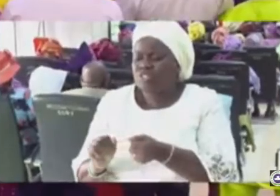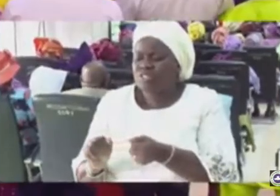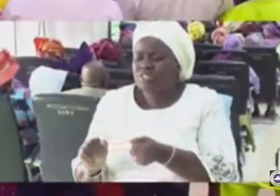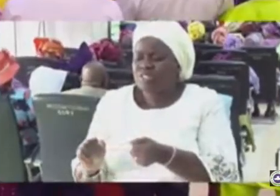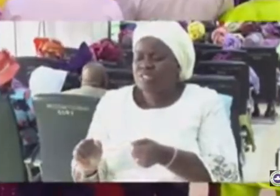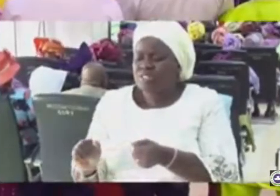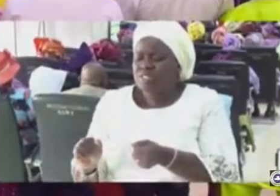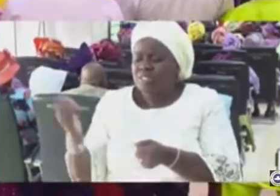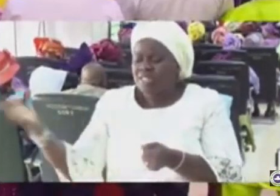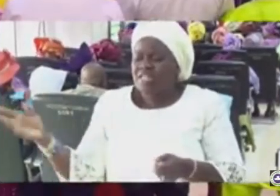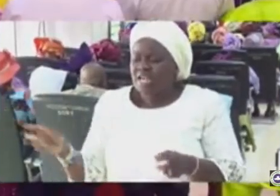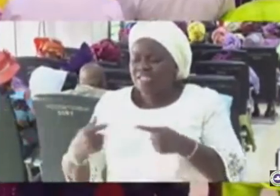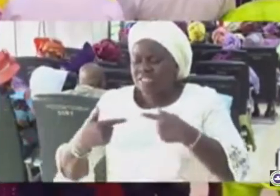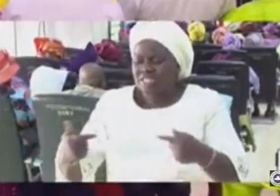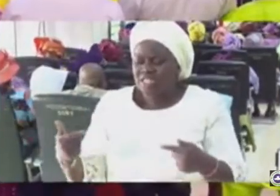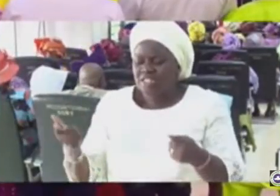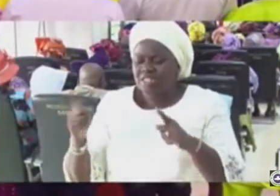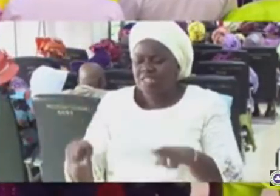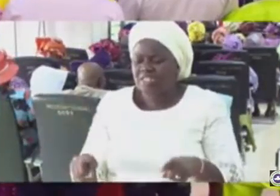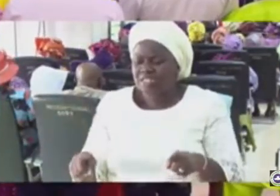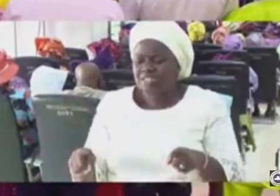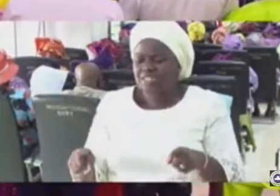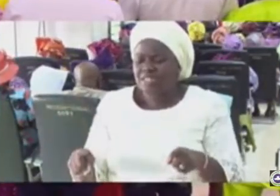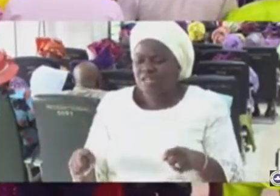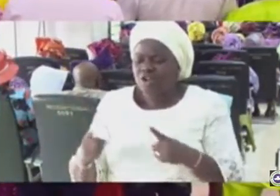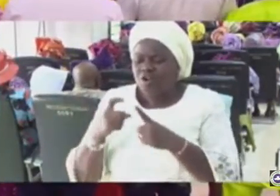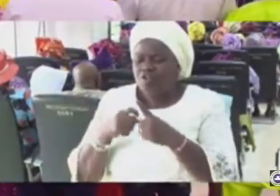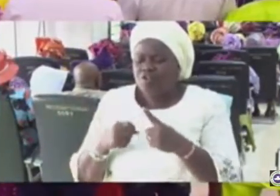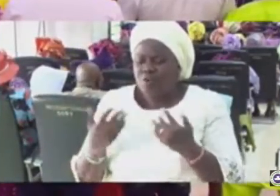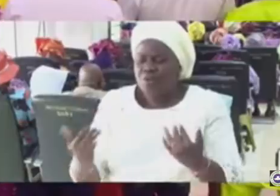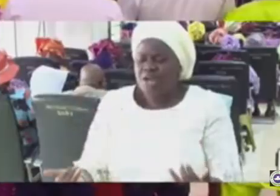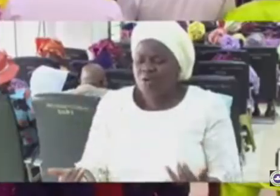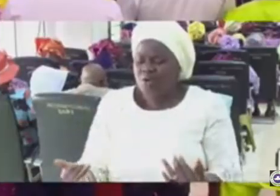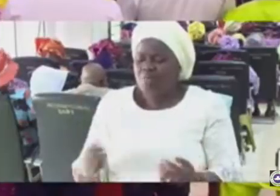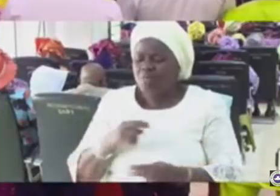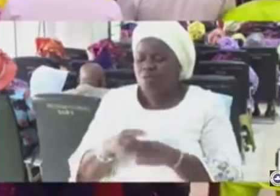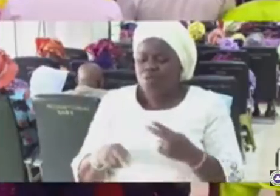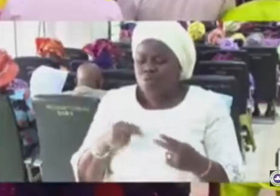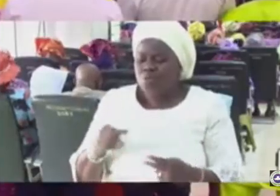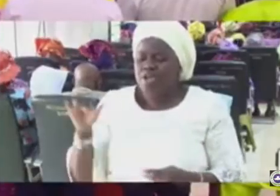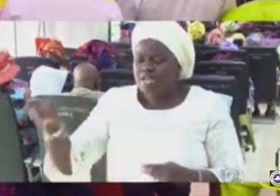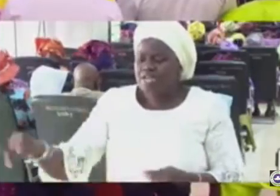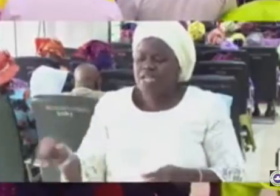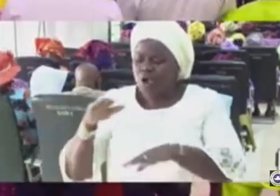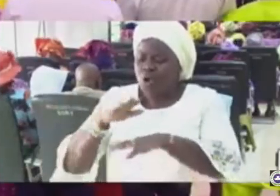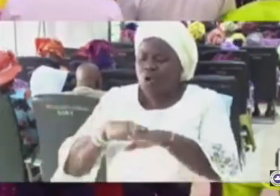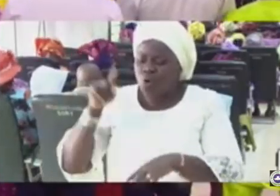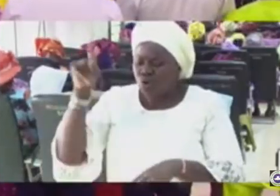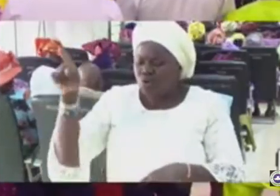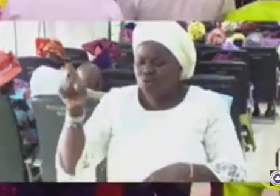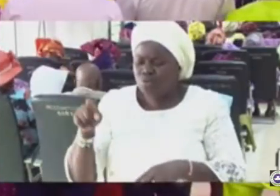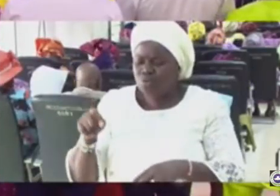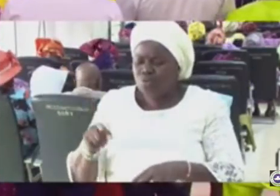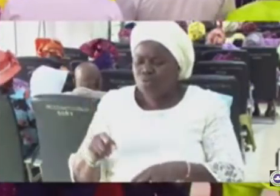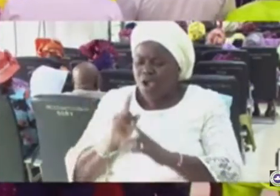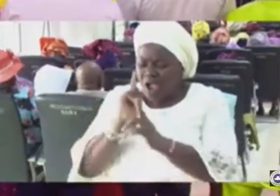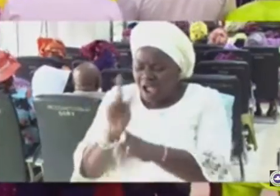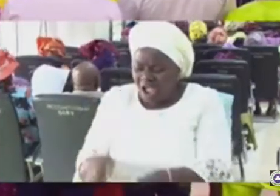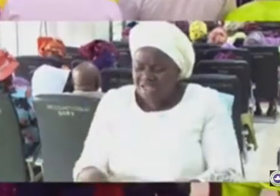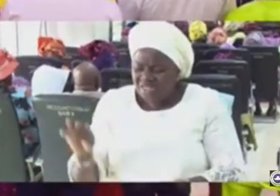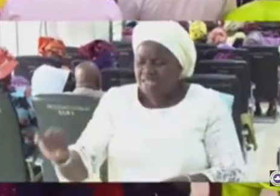them, and from now on, anytime they call upon you, answer them by fire. In Jesus'